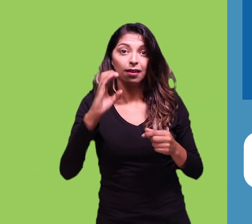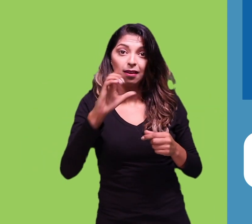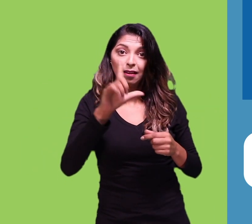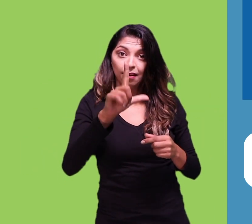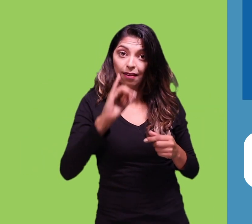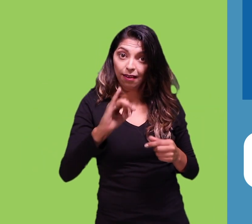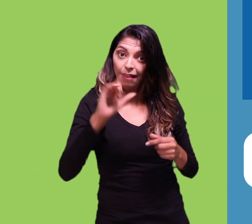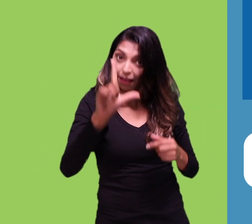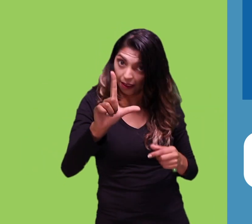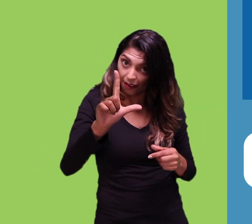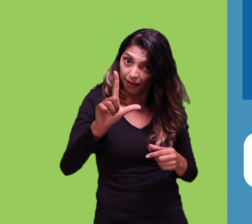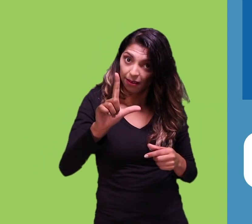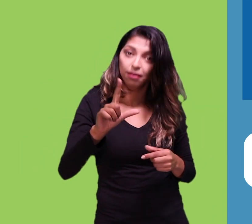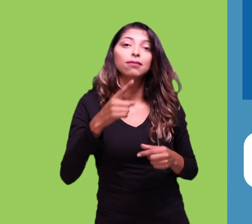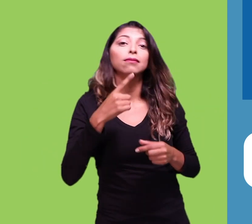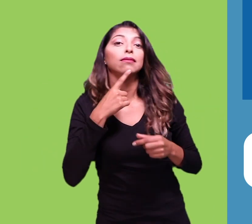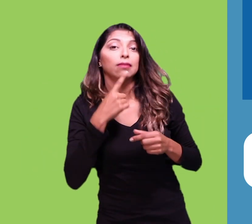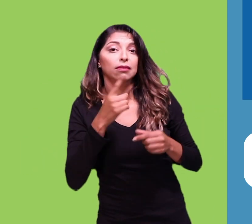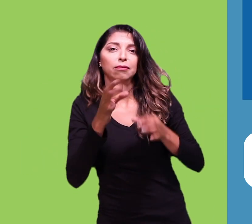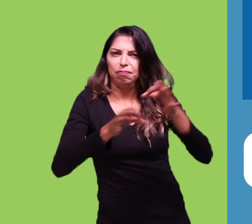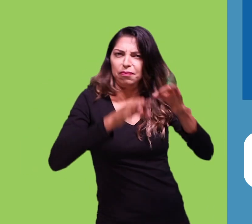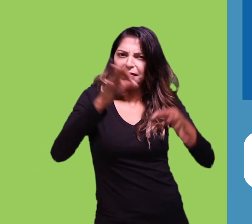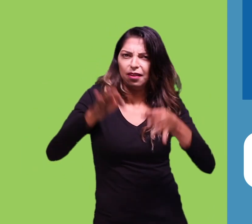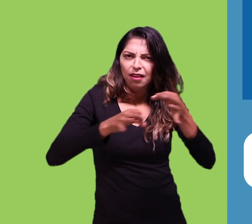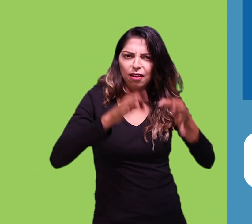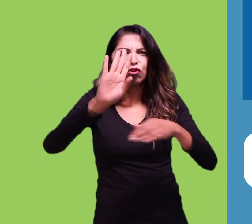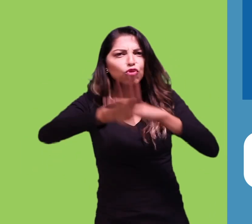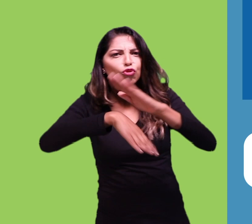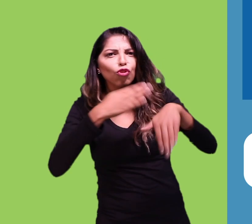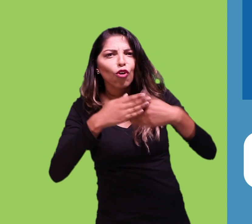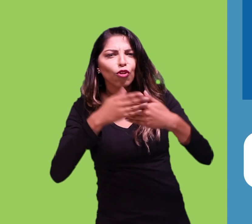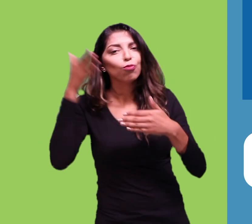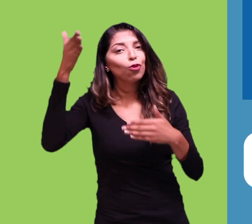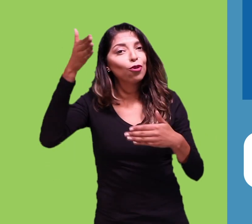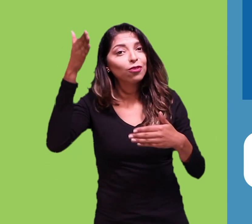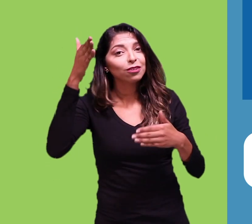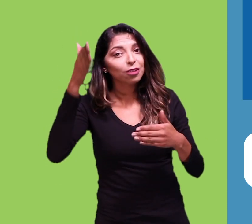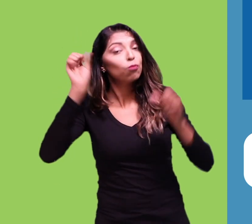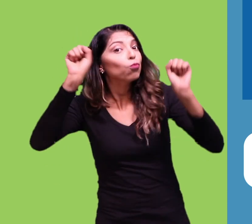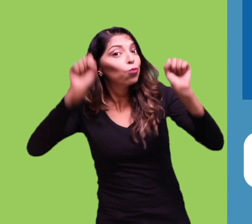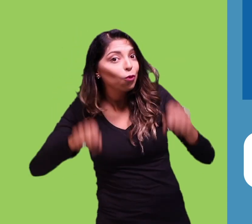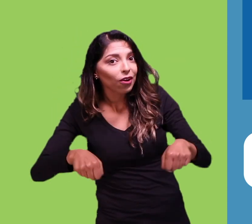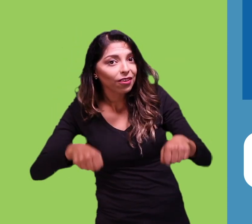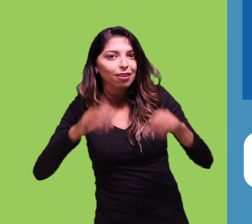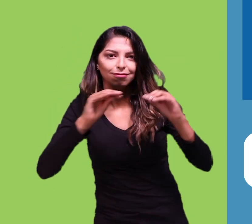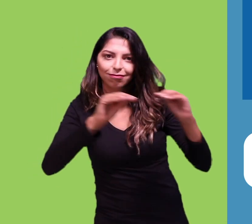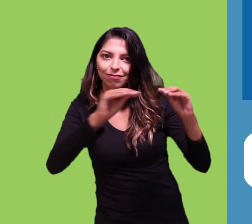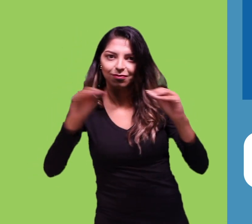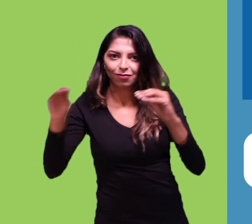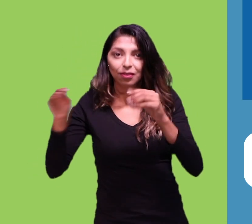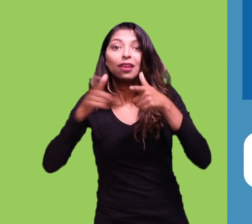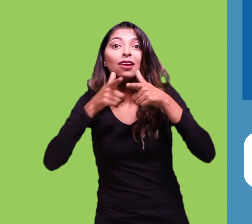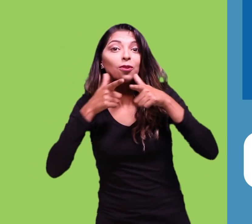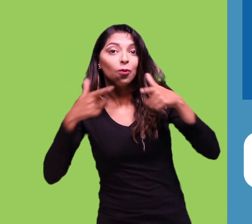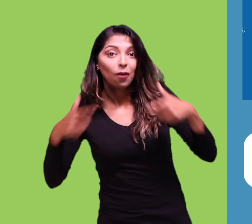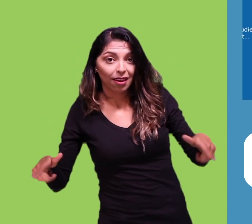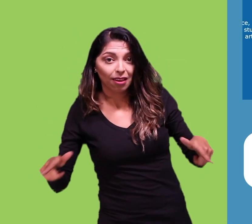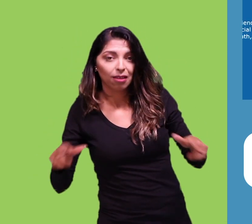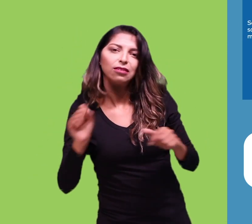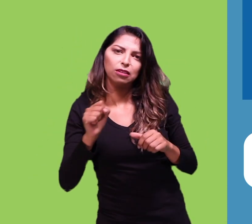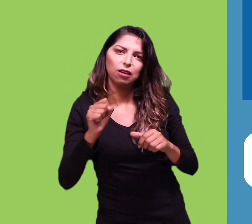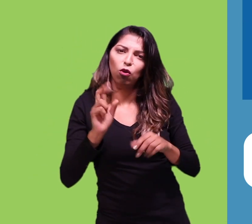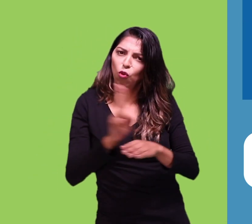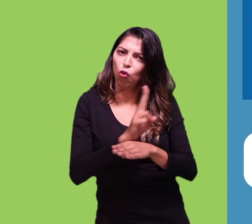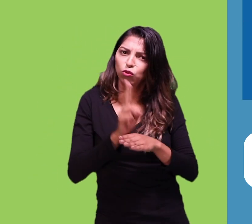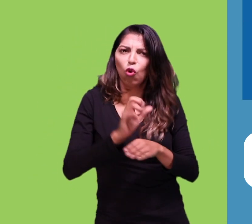that all teachers are teachers of language. The Bullock Report, A Language for Life, 1975. In other words, we